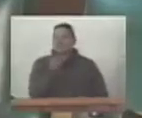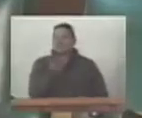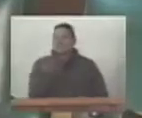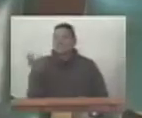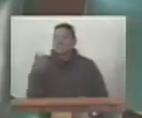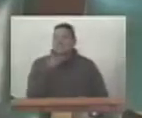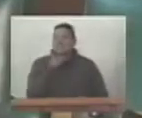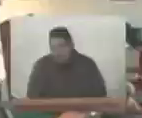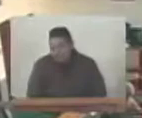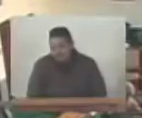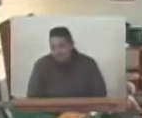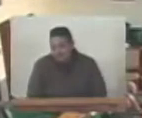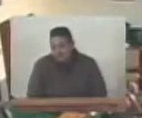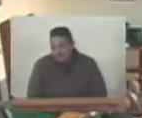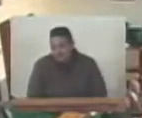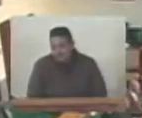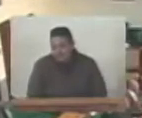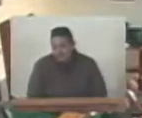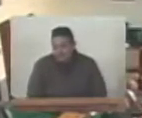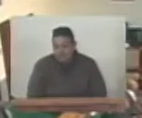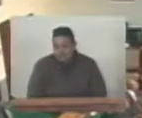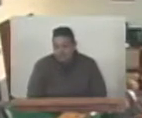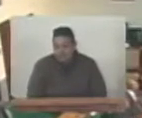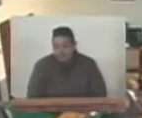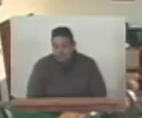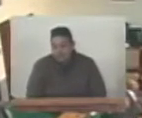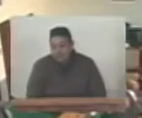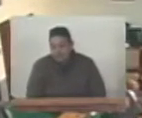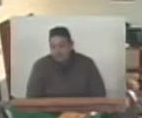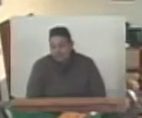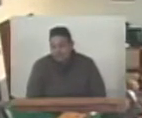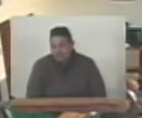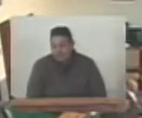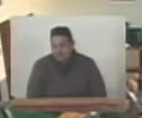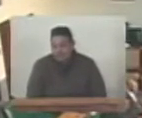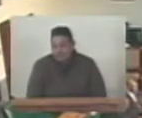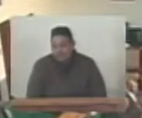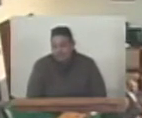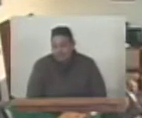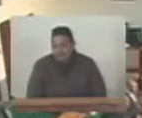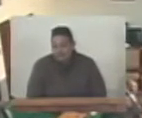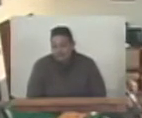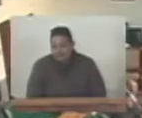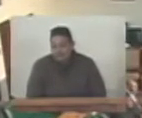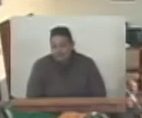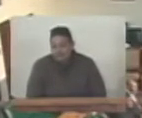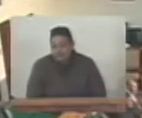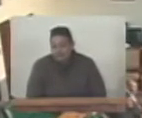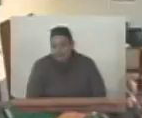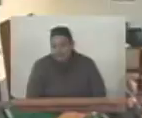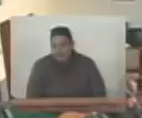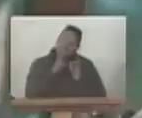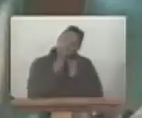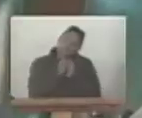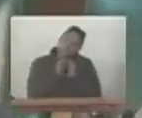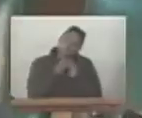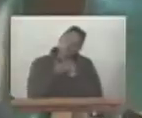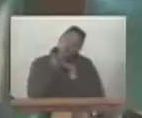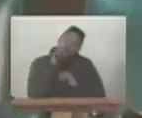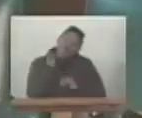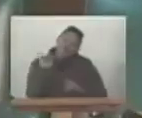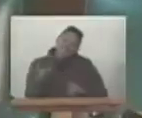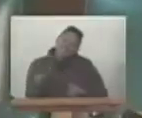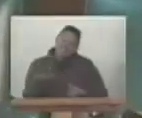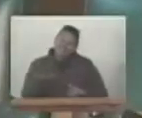Senator Braham argued that the majority of black males in these communities have no difficulty with the state of emergency. So to put